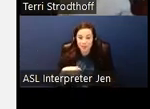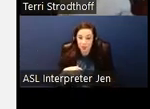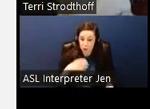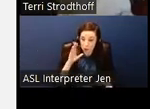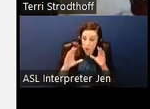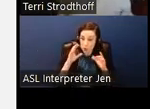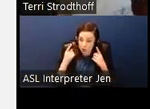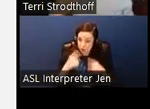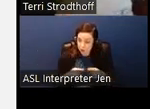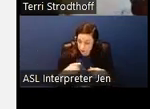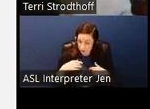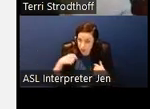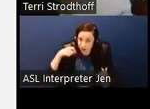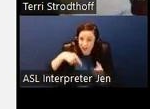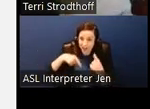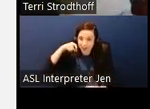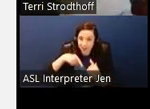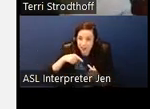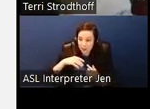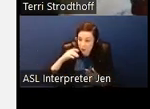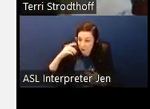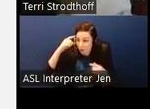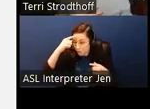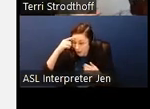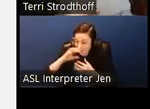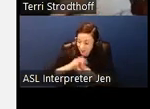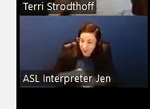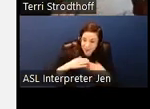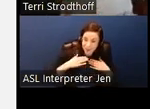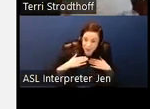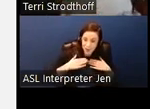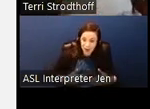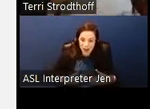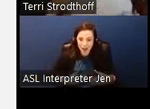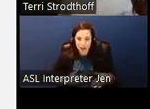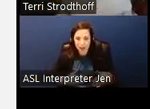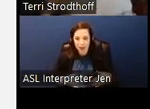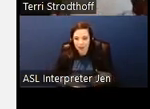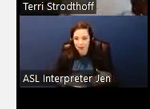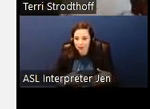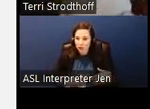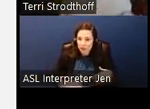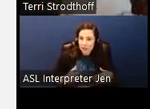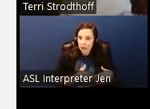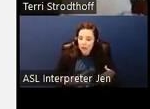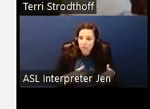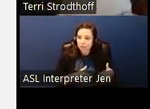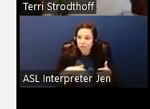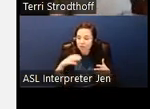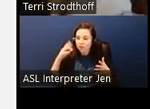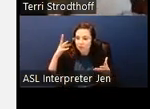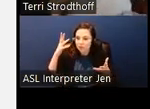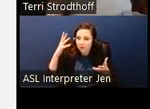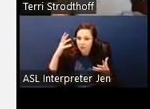body, back and forth from our body to our brain, our stomach, our emotions, our back up and down from our body to our brain.